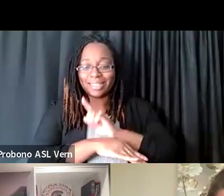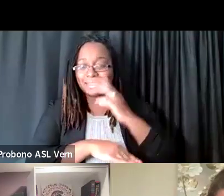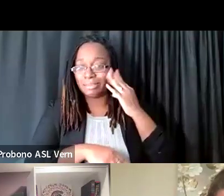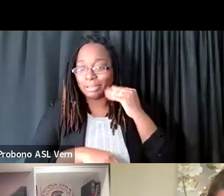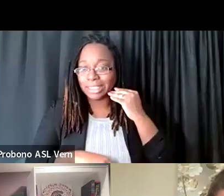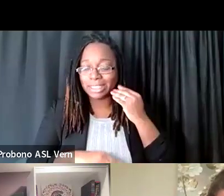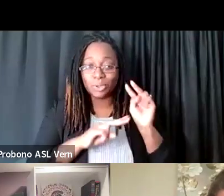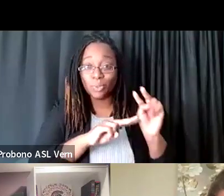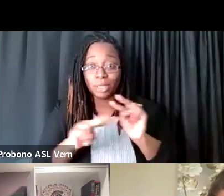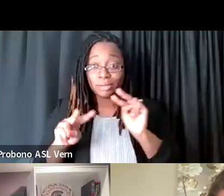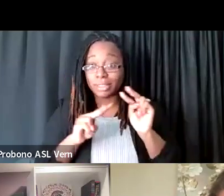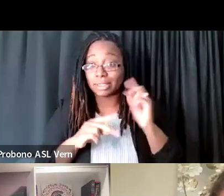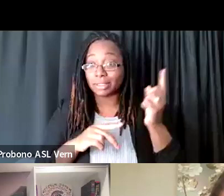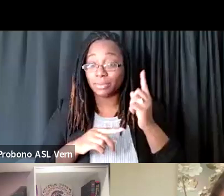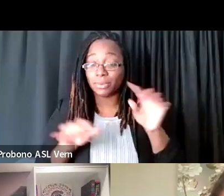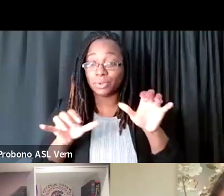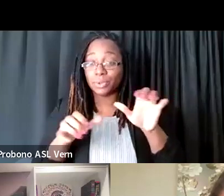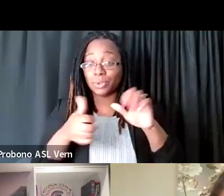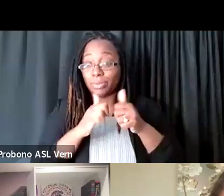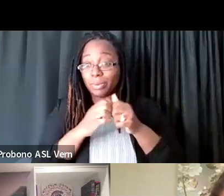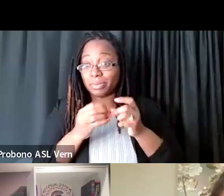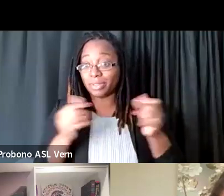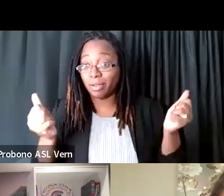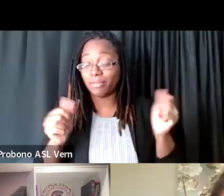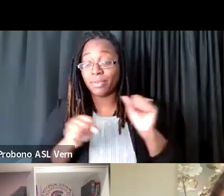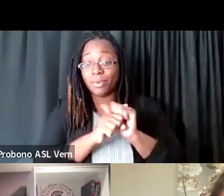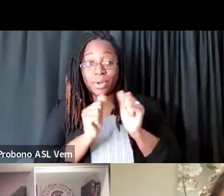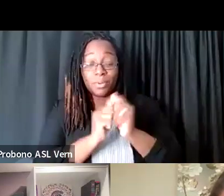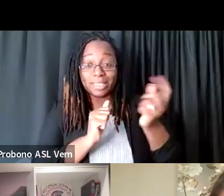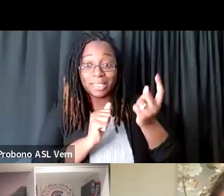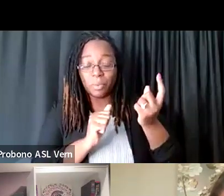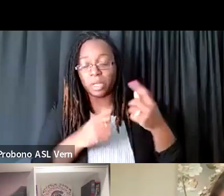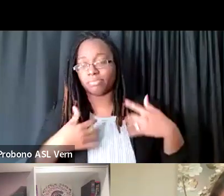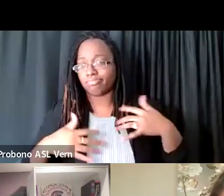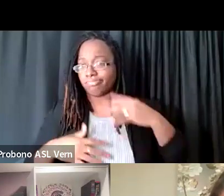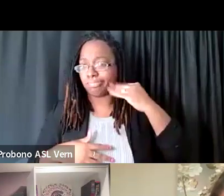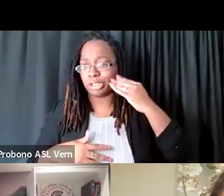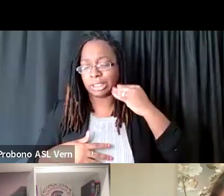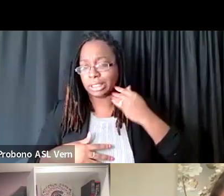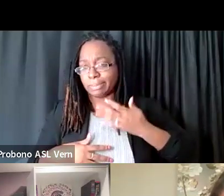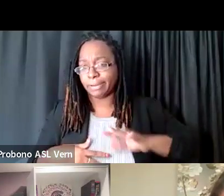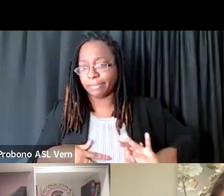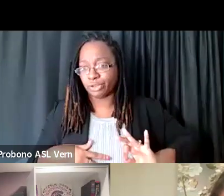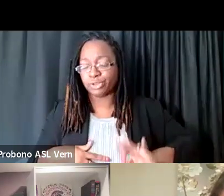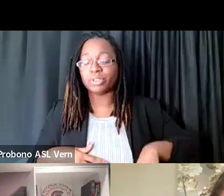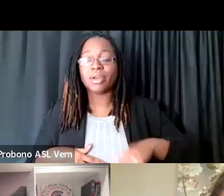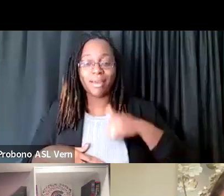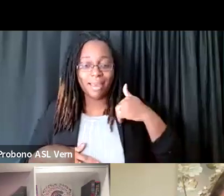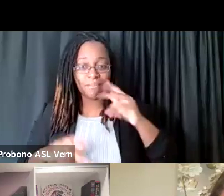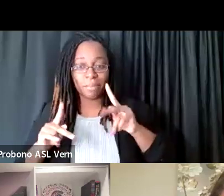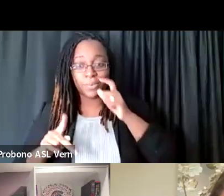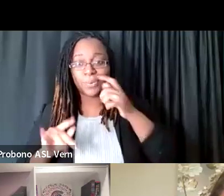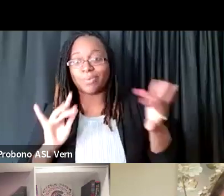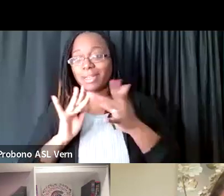watching somebody problem solve and you're working with someone is invaluable, right? So I've had people reach out to me. I